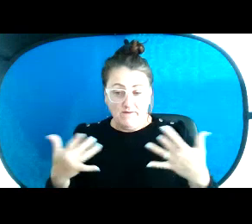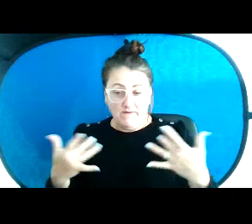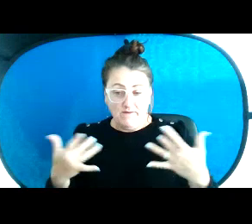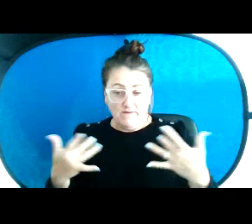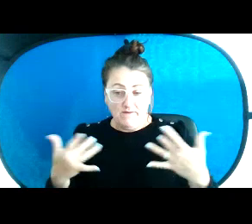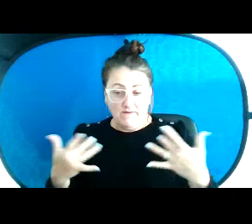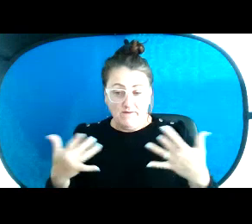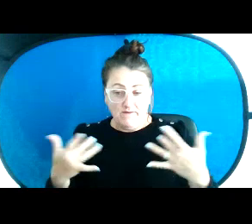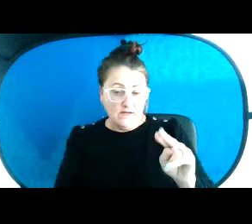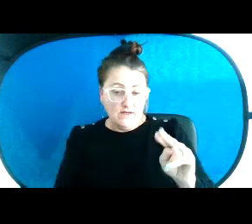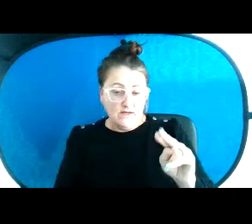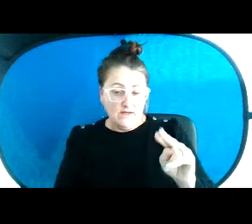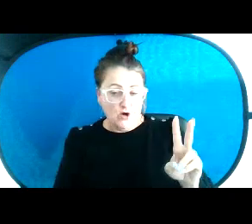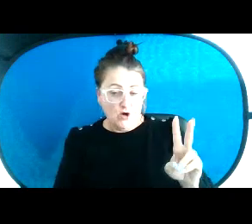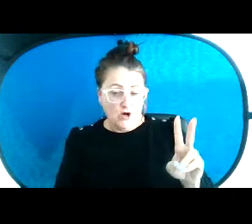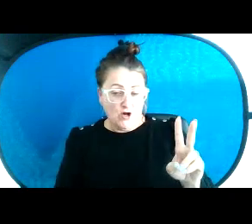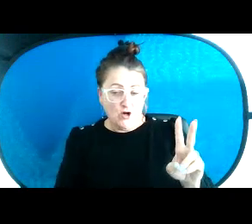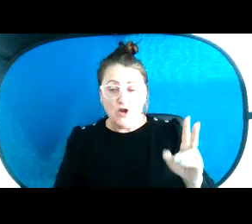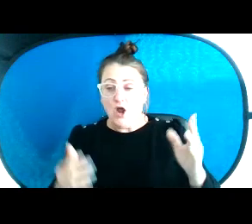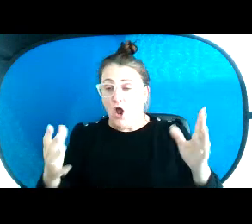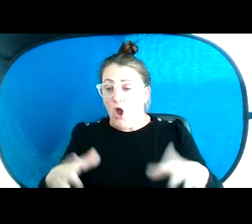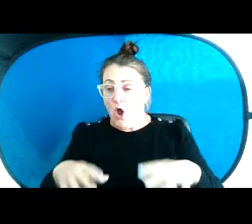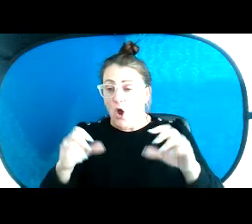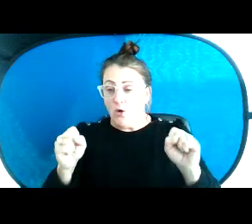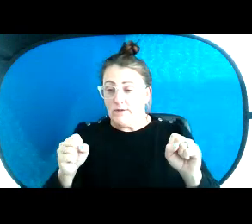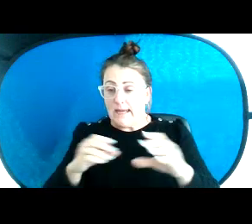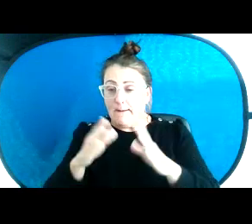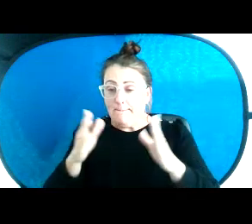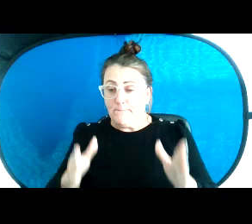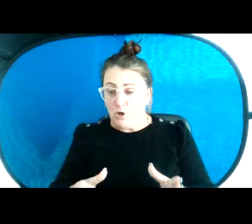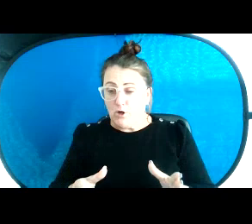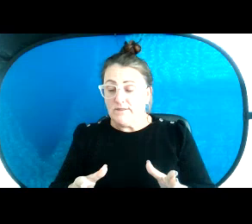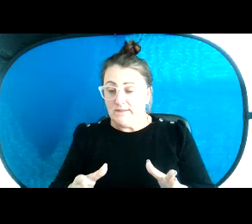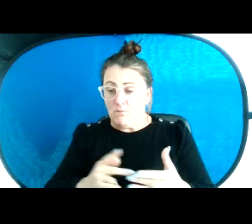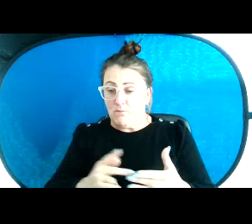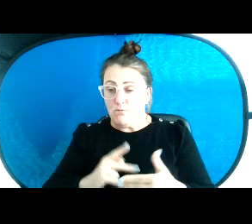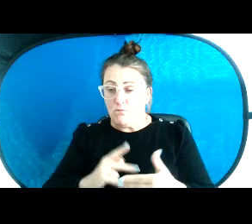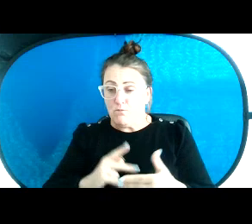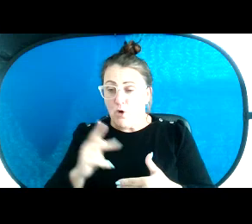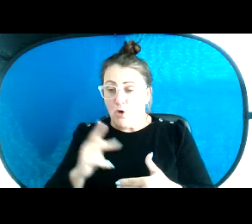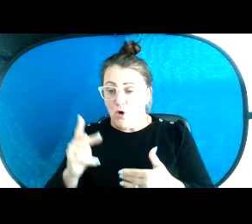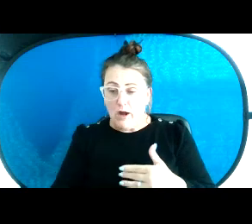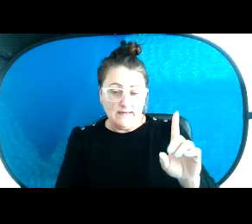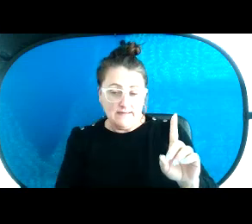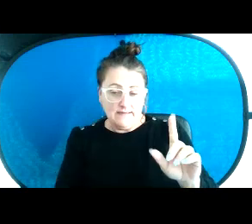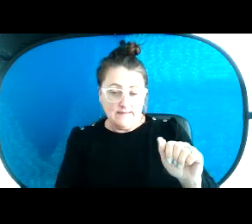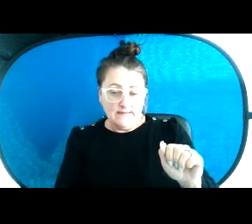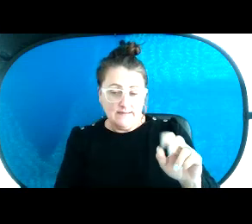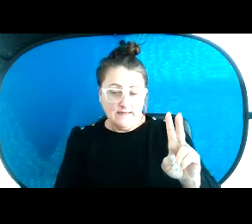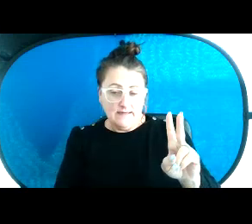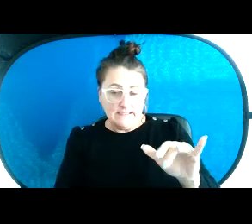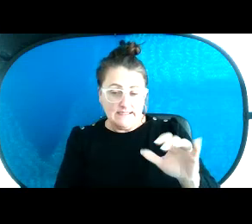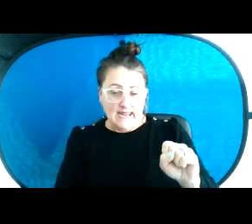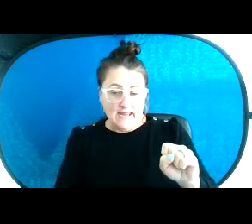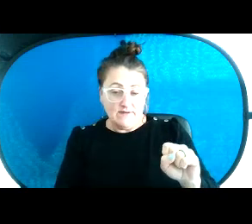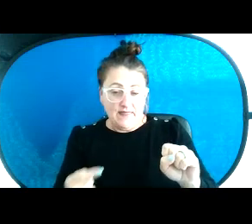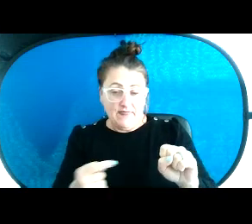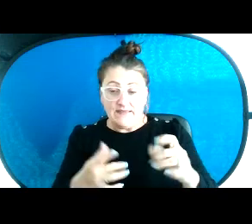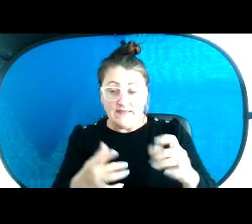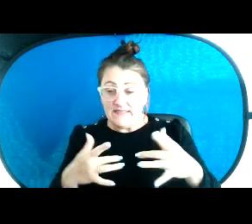Caltrans will be hosting an in-person active transportation program symposium in Davis. This event will bring together